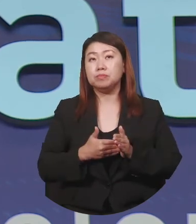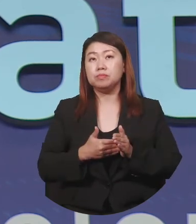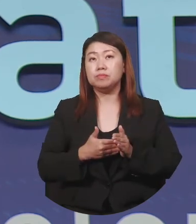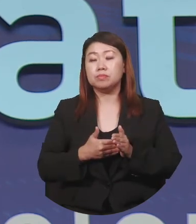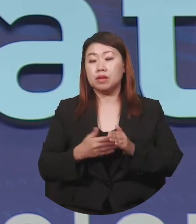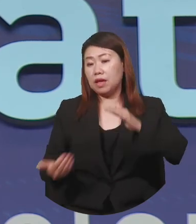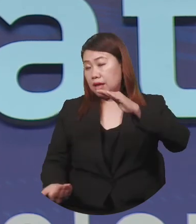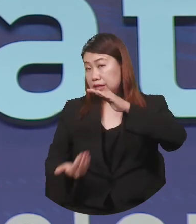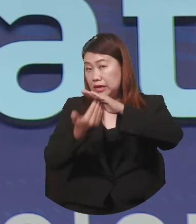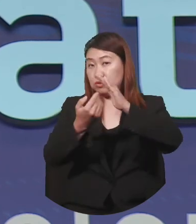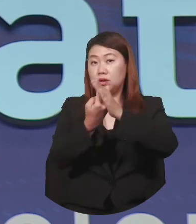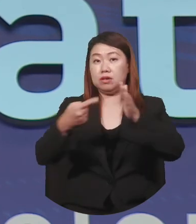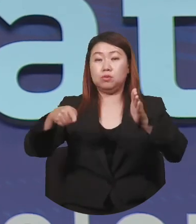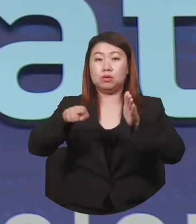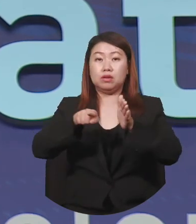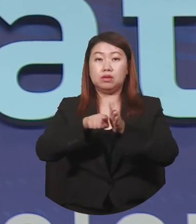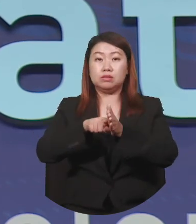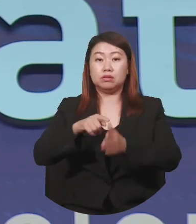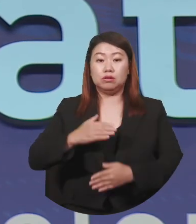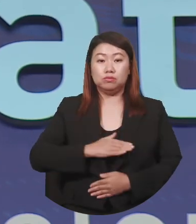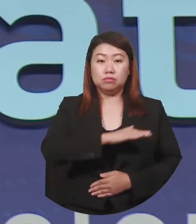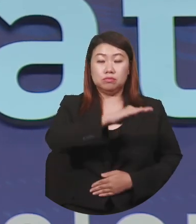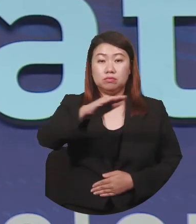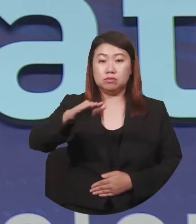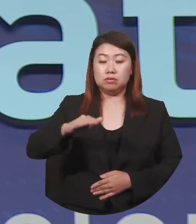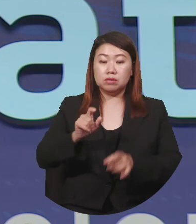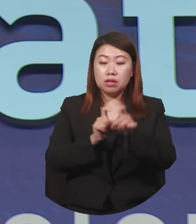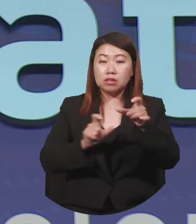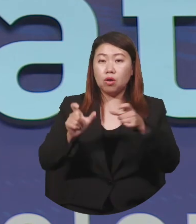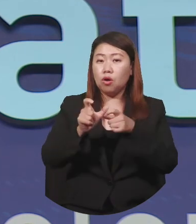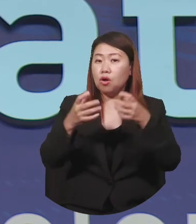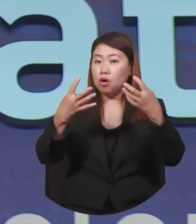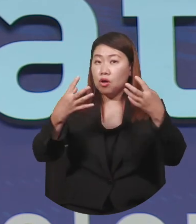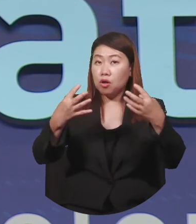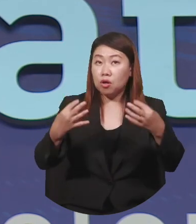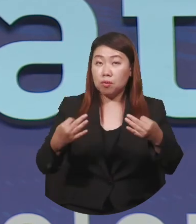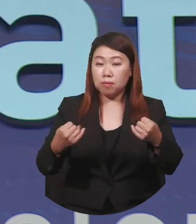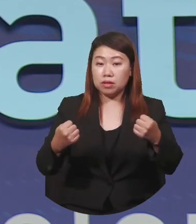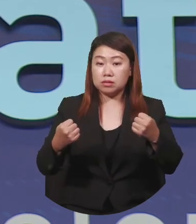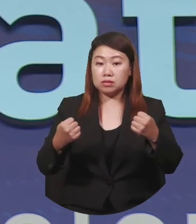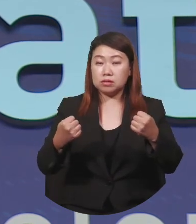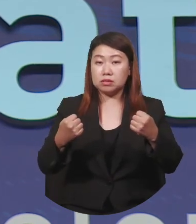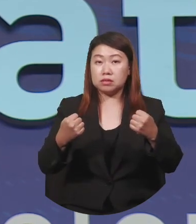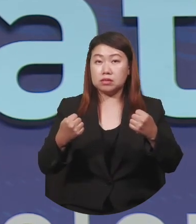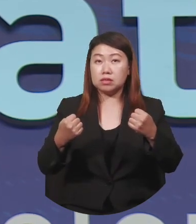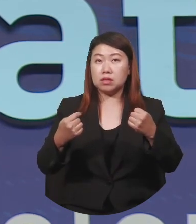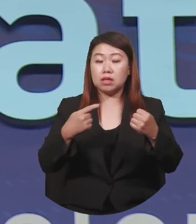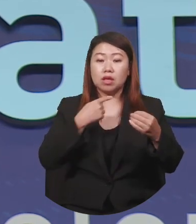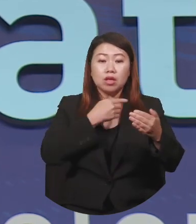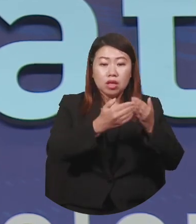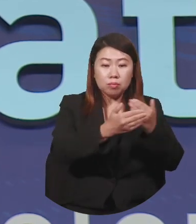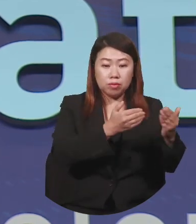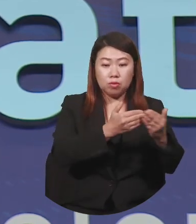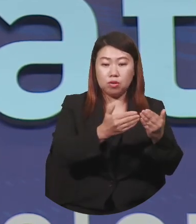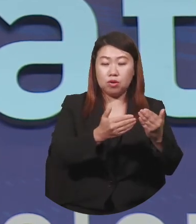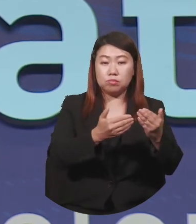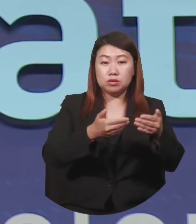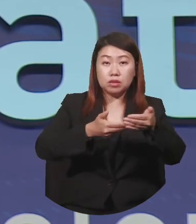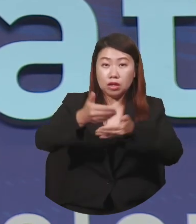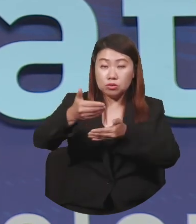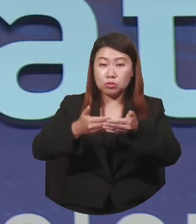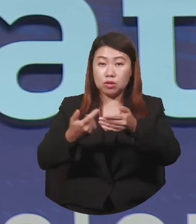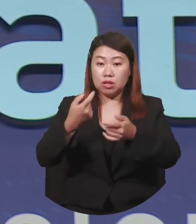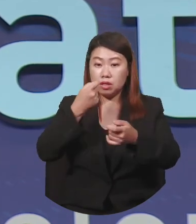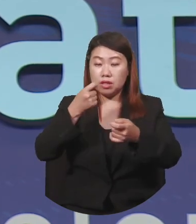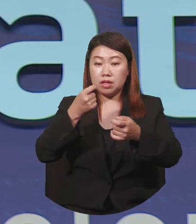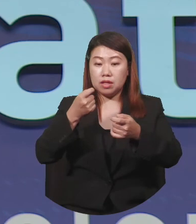To this end, we must embrace a greater diversity of players in development cooperation and further expand